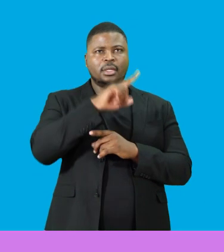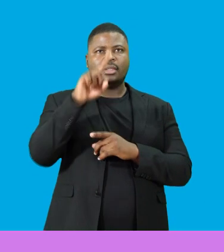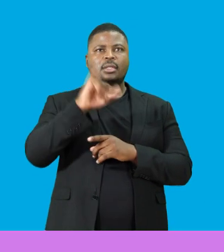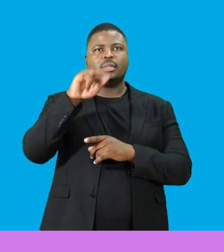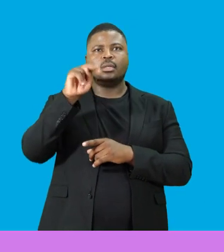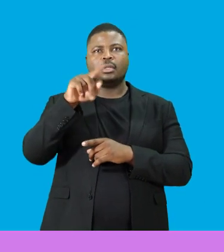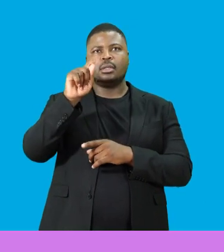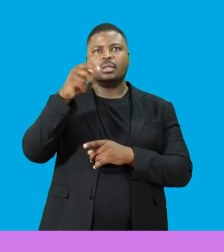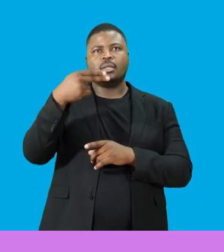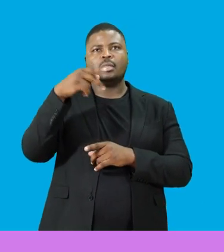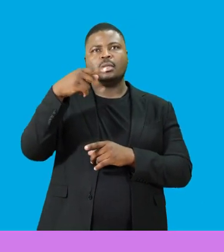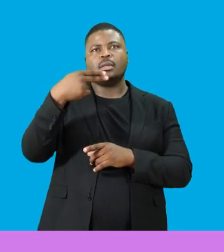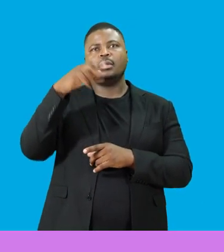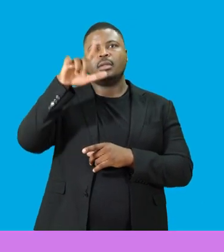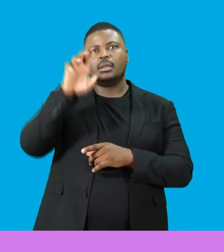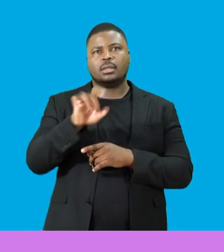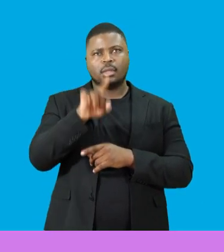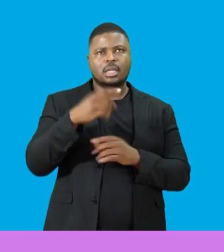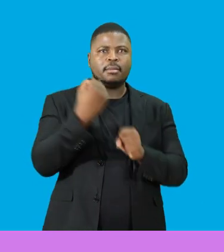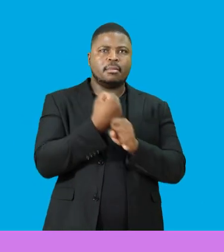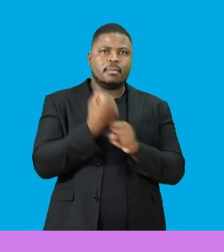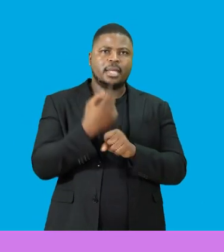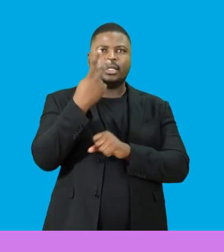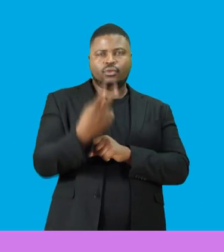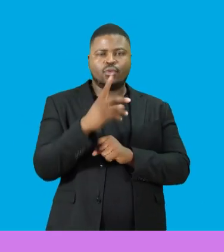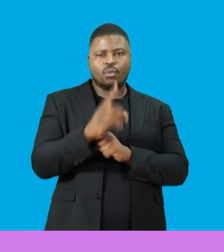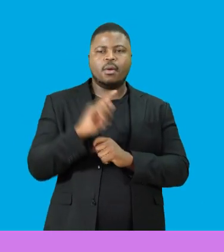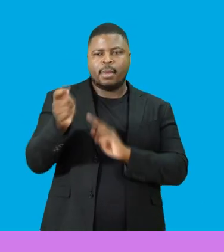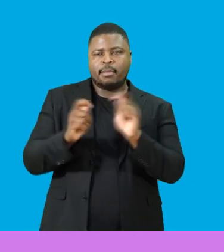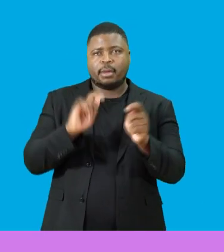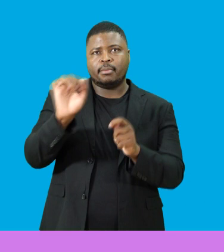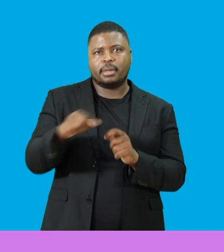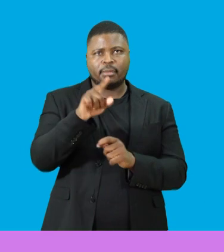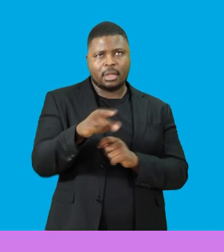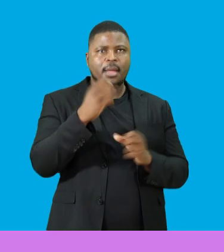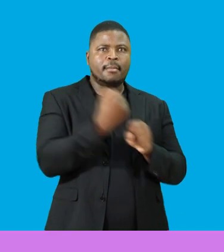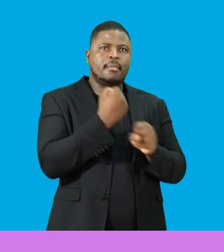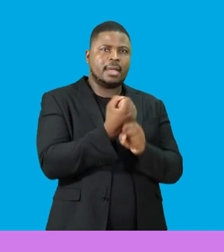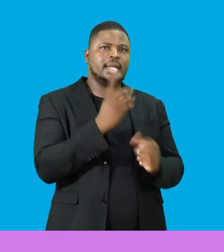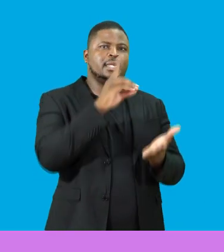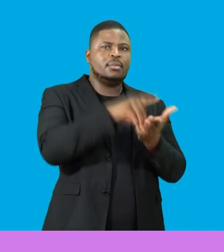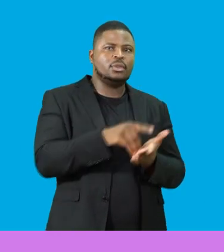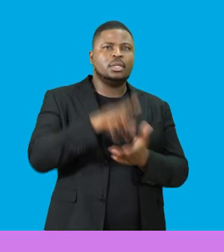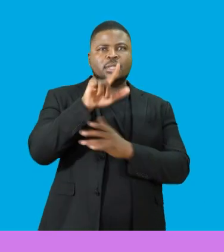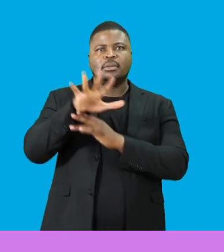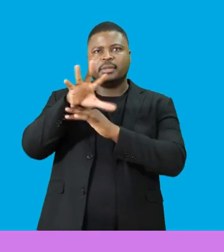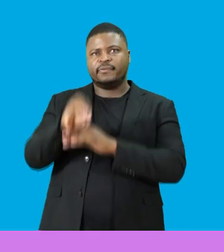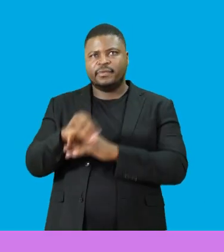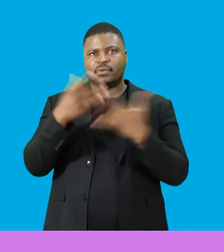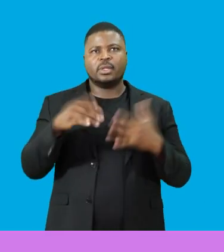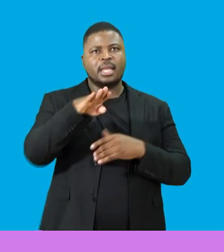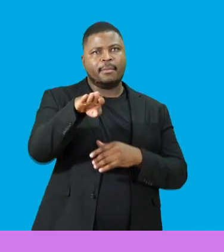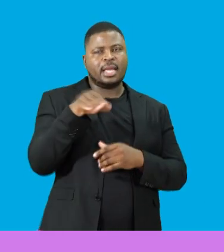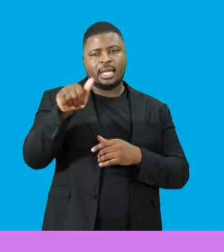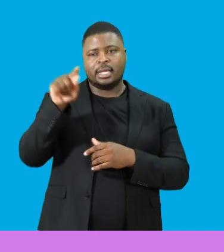Zintle made the following transactions. Zintle made 2 deposits of 750 at a bank ATM. She made another deposit